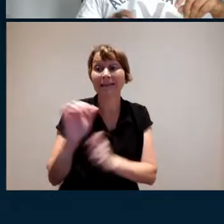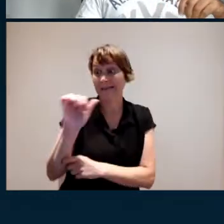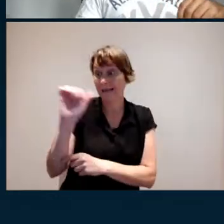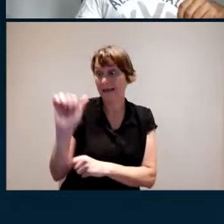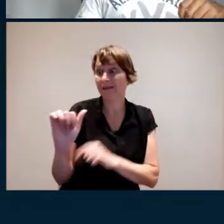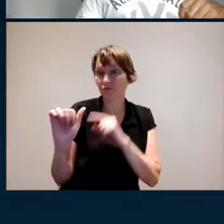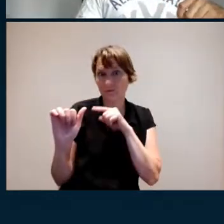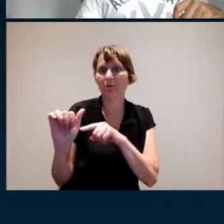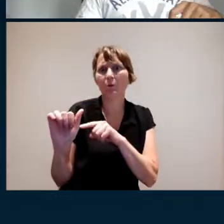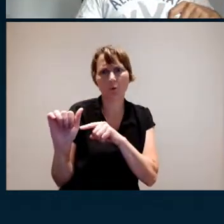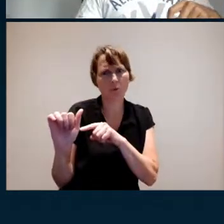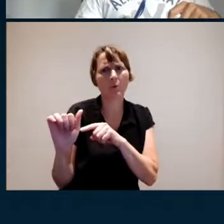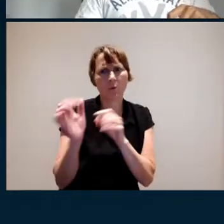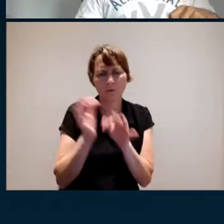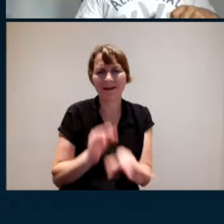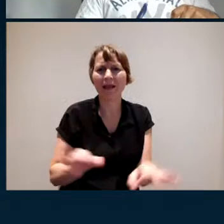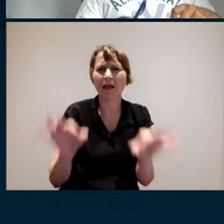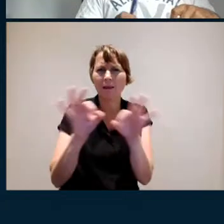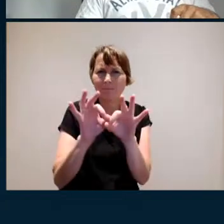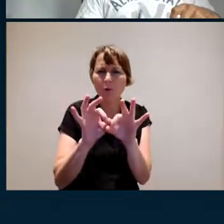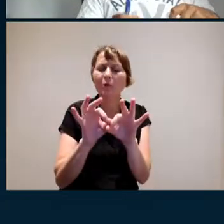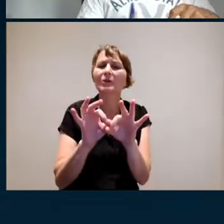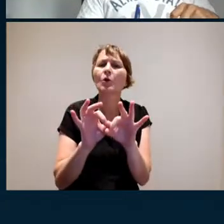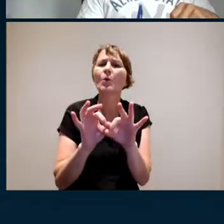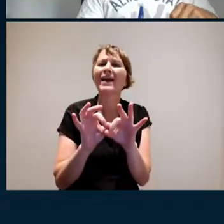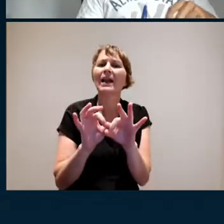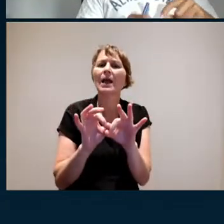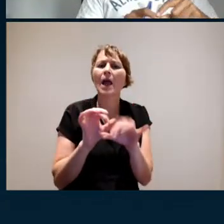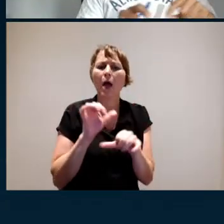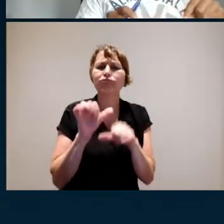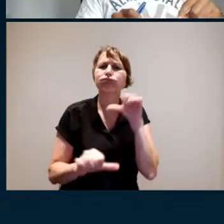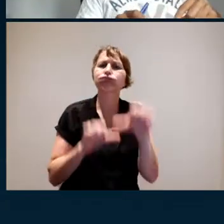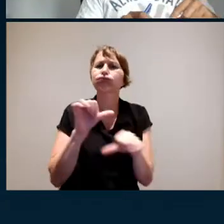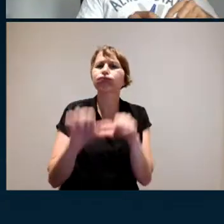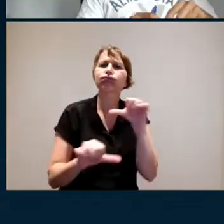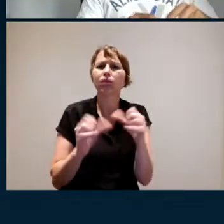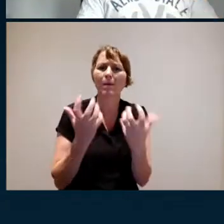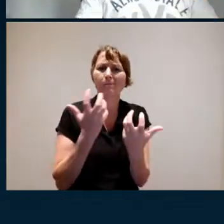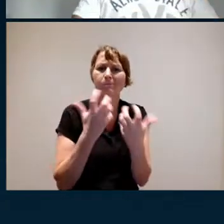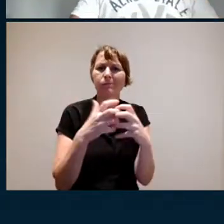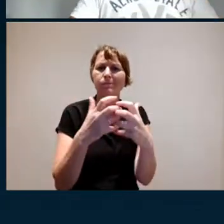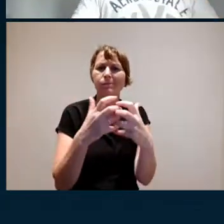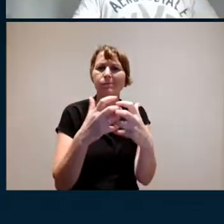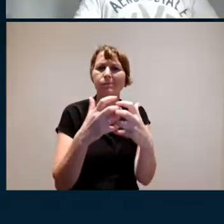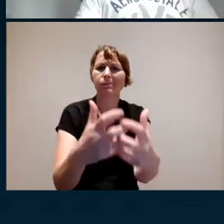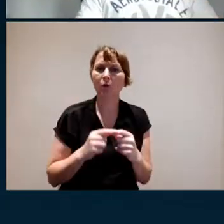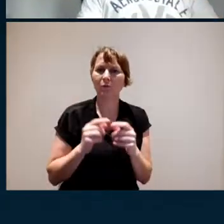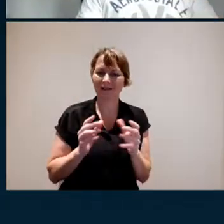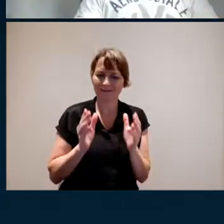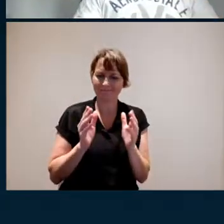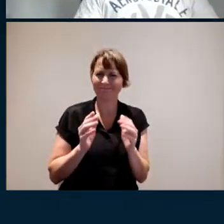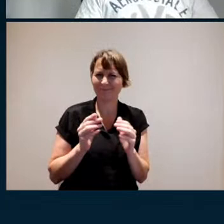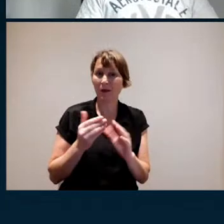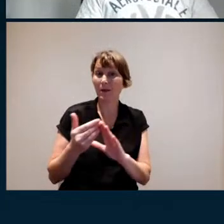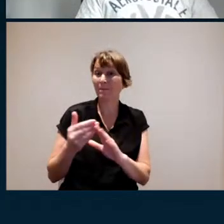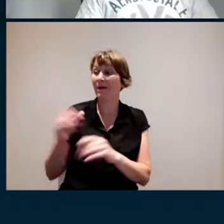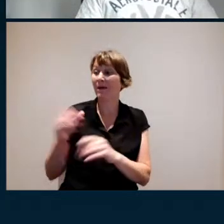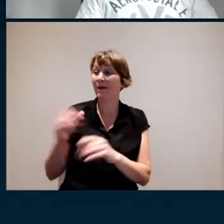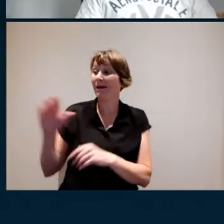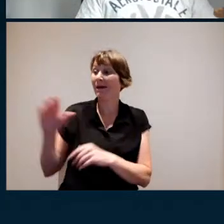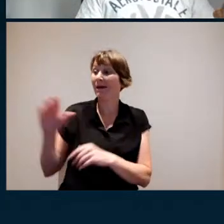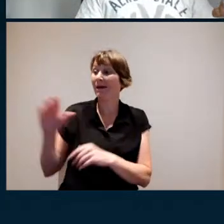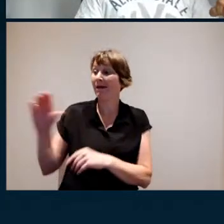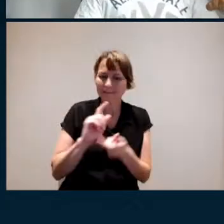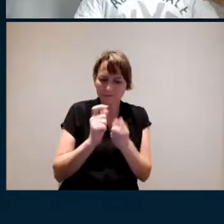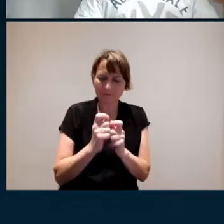in automating it and giving the same product, the tailored product, across the business or all the teams who are within